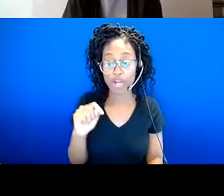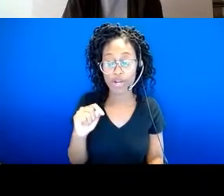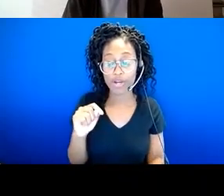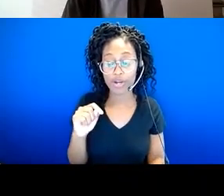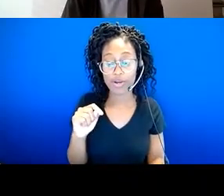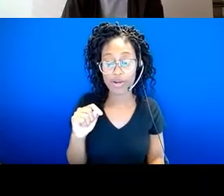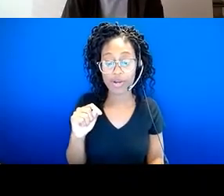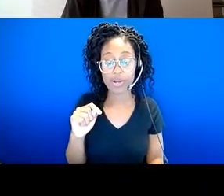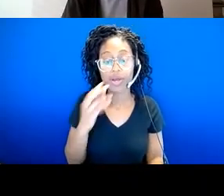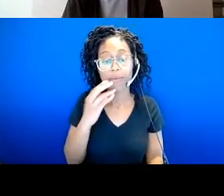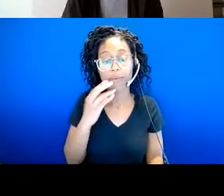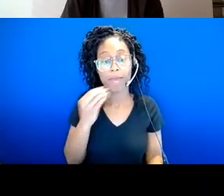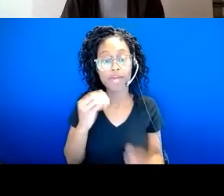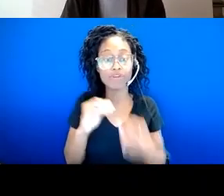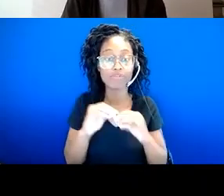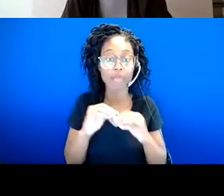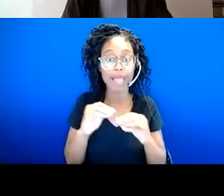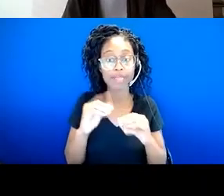better definition,